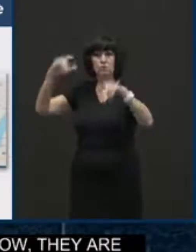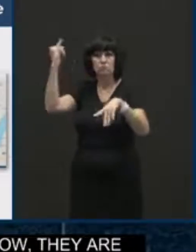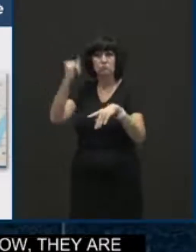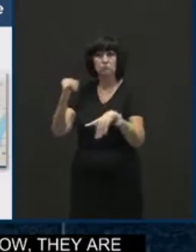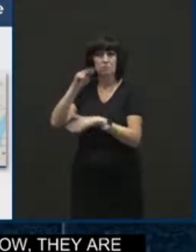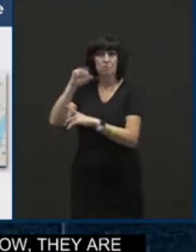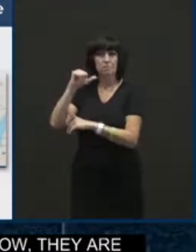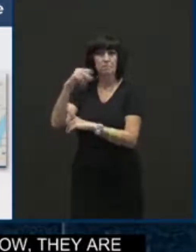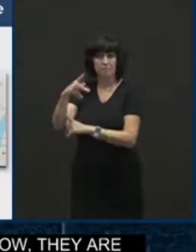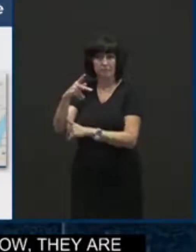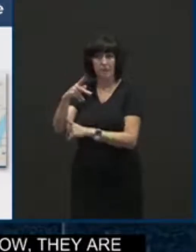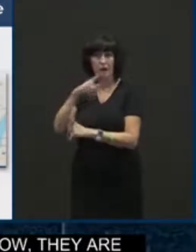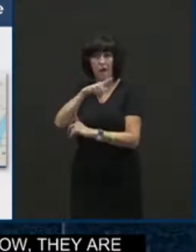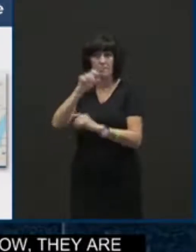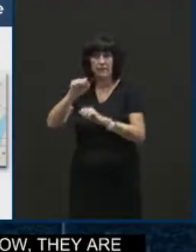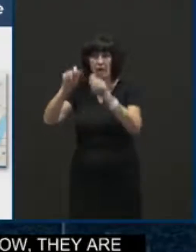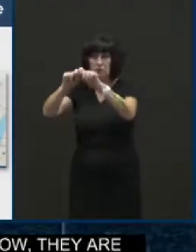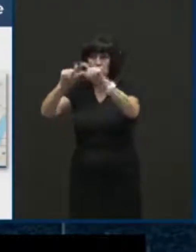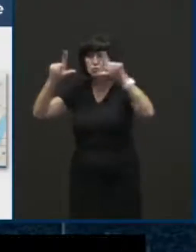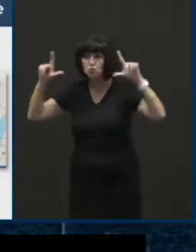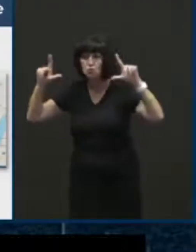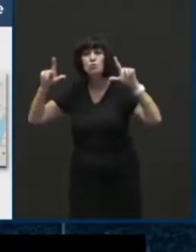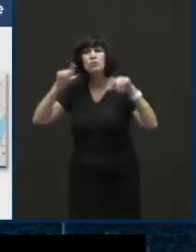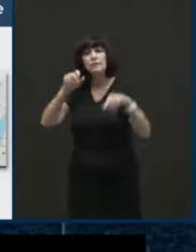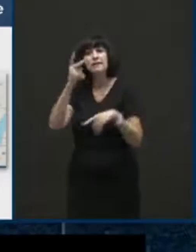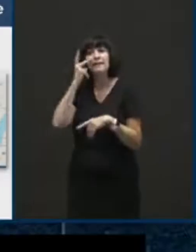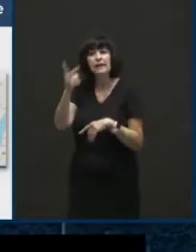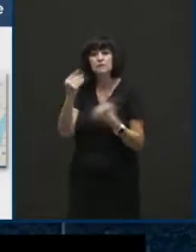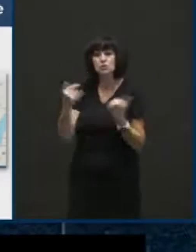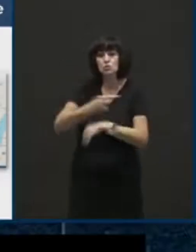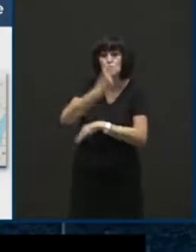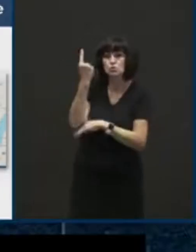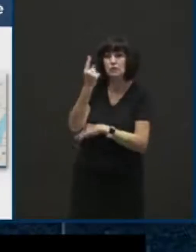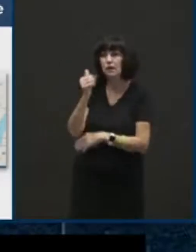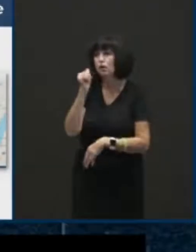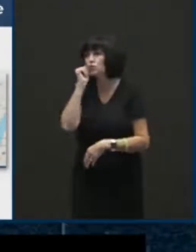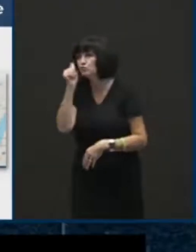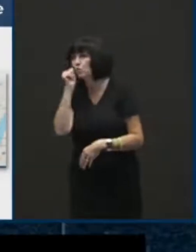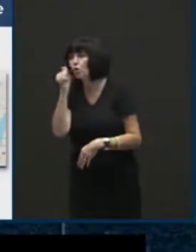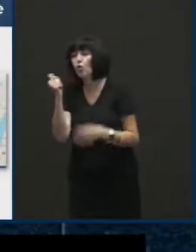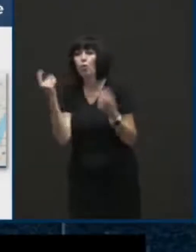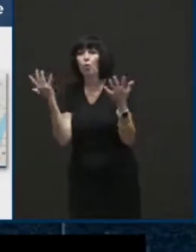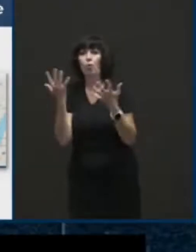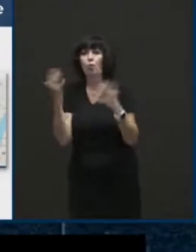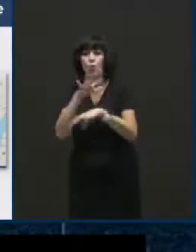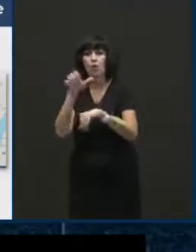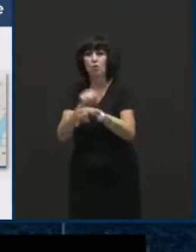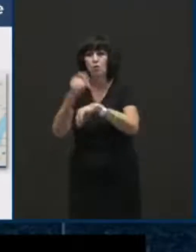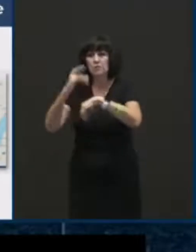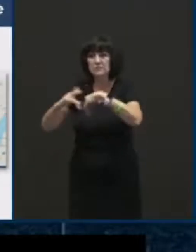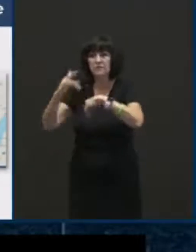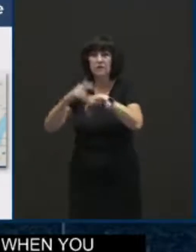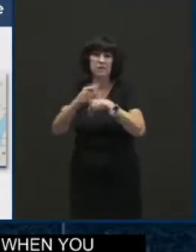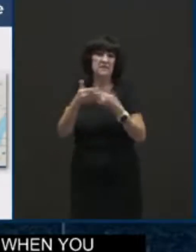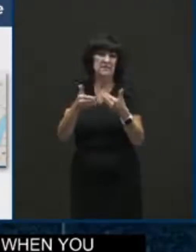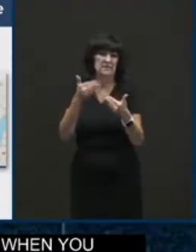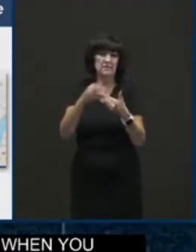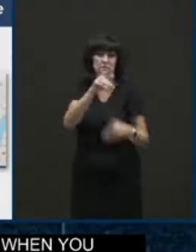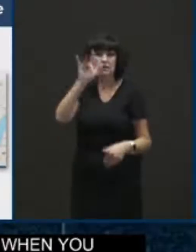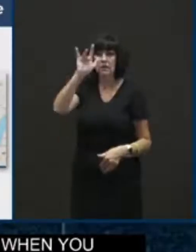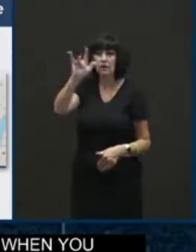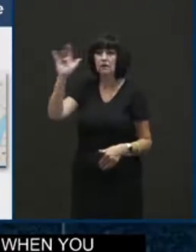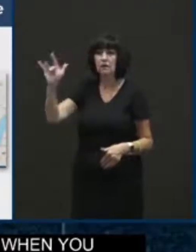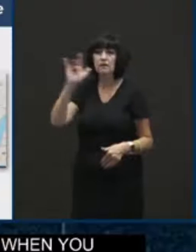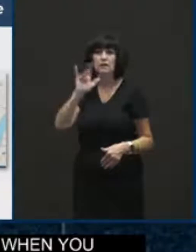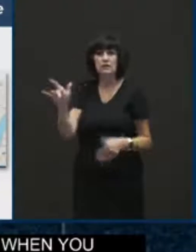on it, and you'll see like today and tomorrow or next week what dates they have, the appointments available. Click on it, then you make a registration the same way.